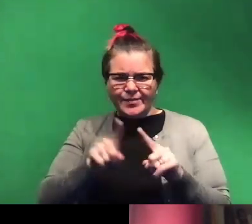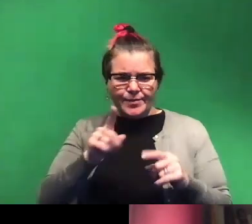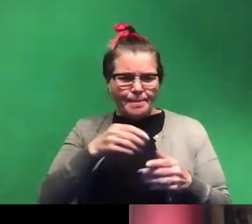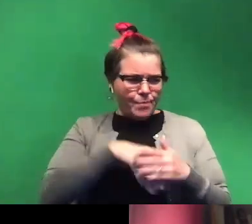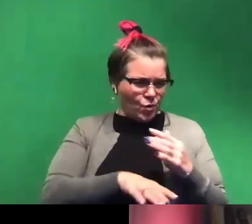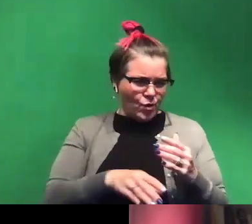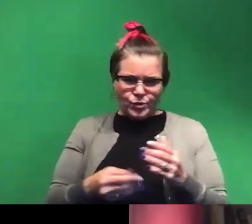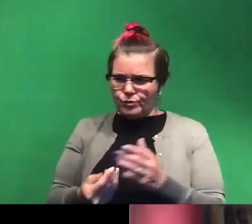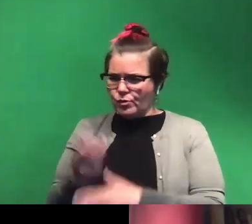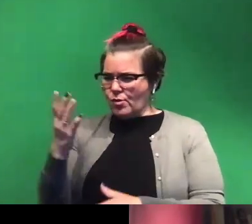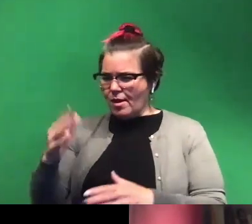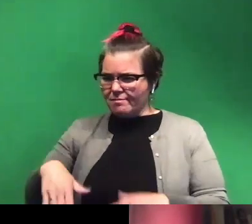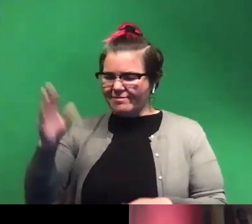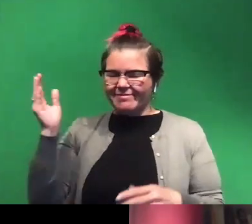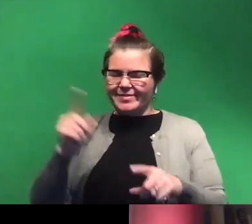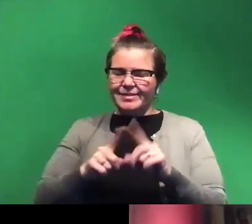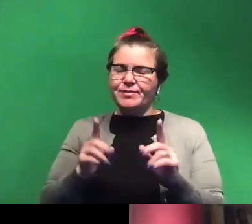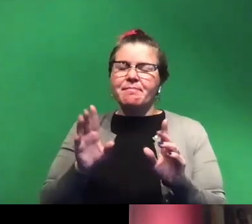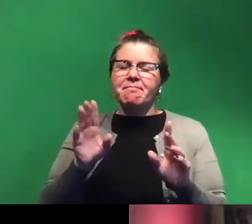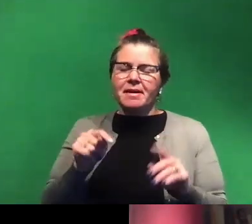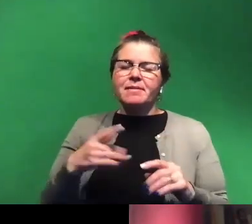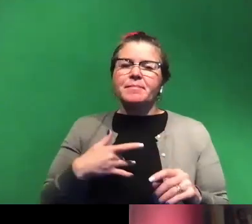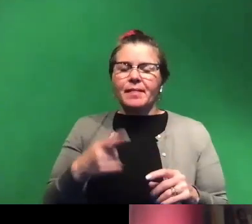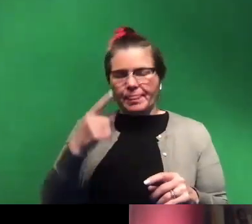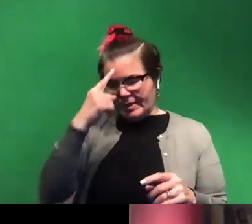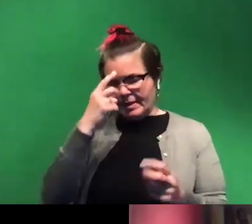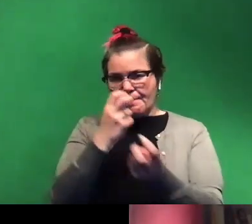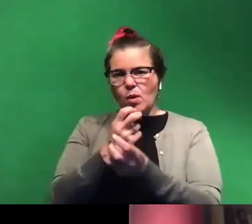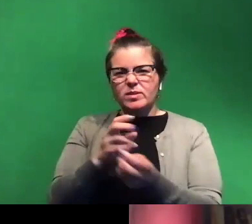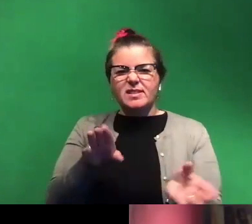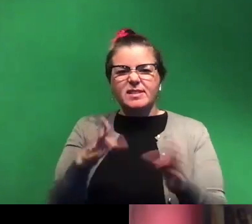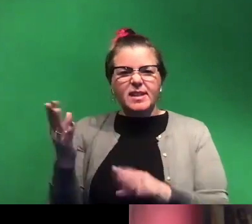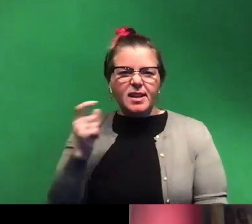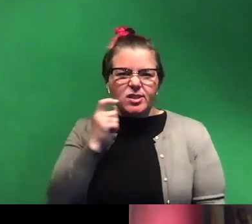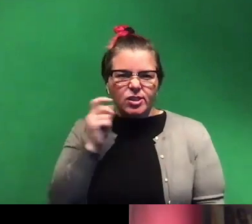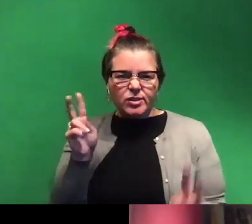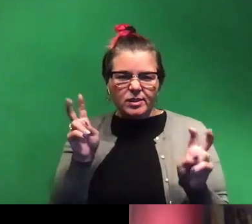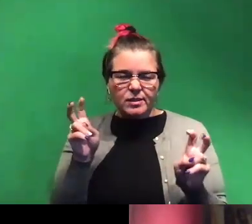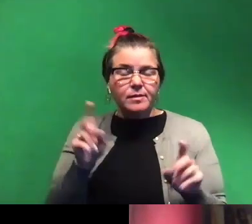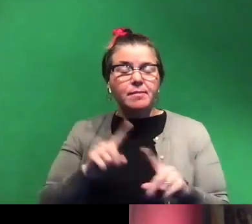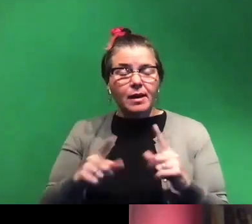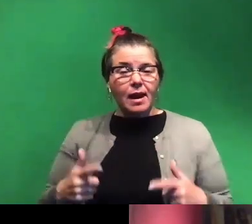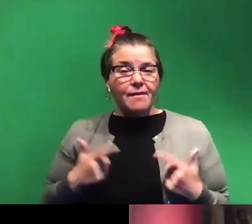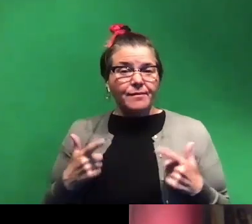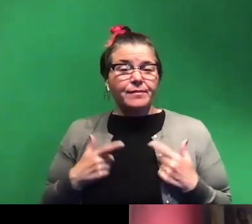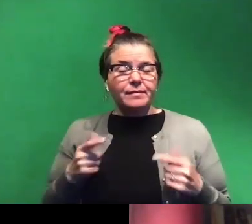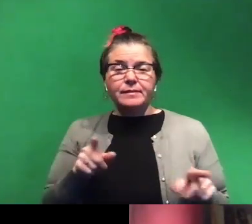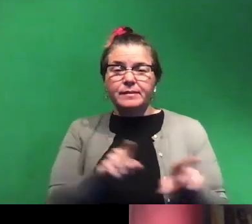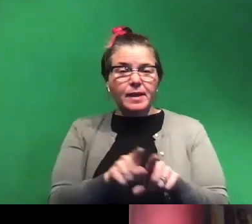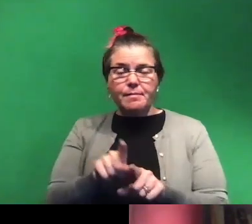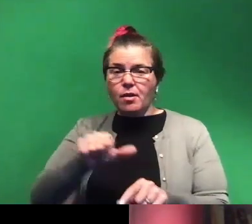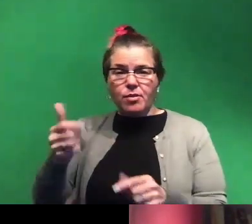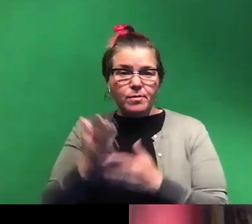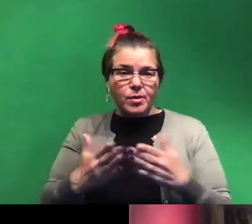we grow up, and thank goodness for that. But we often tend to think of bones as like dead tissue, but they're very much alive as much as any other part of your body